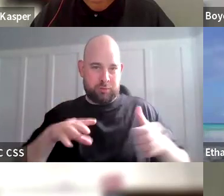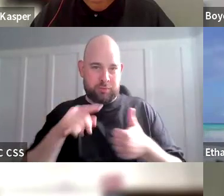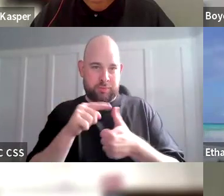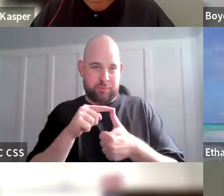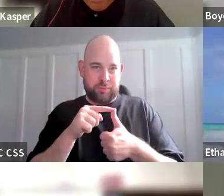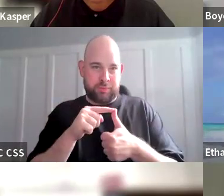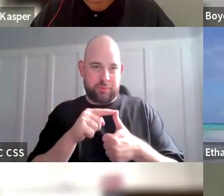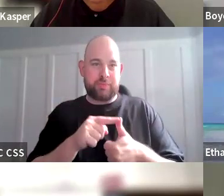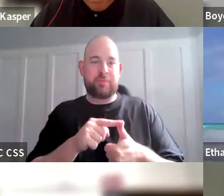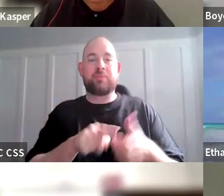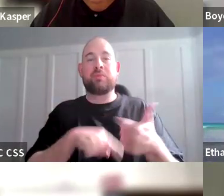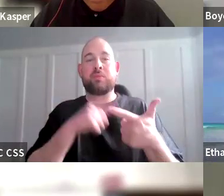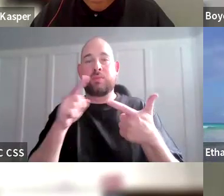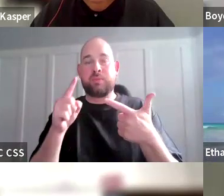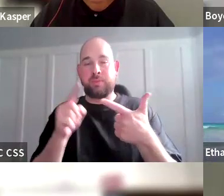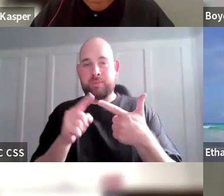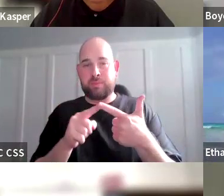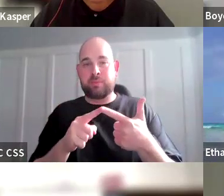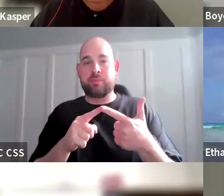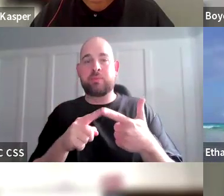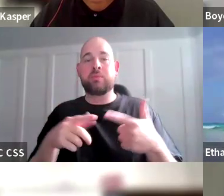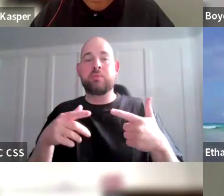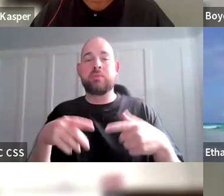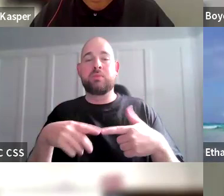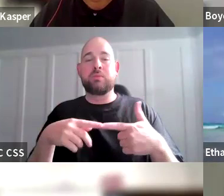got Halloween costume,